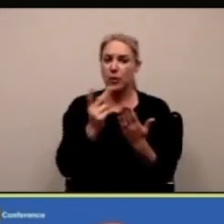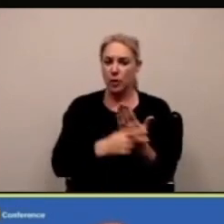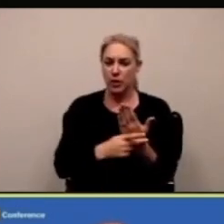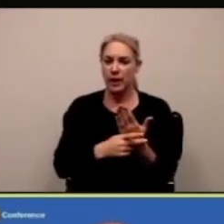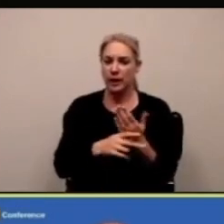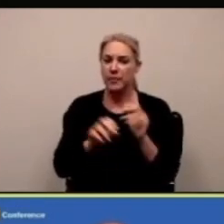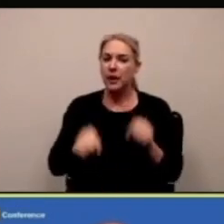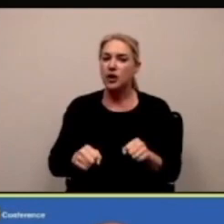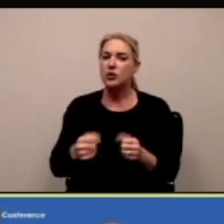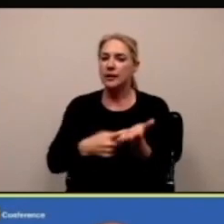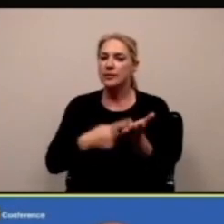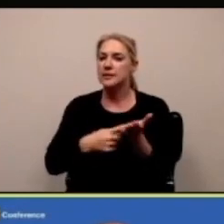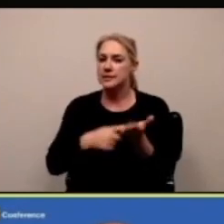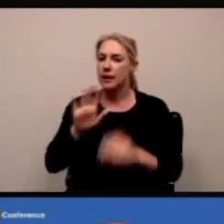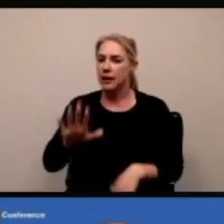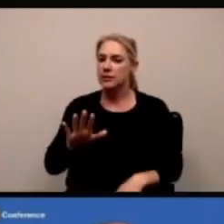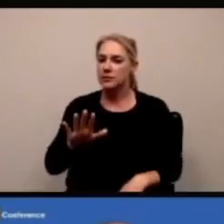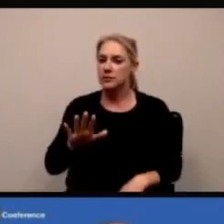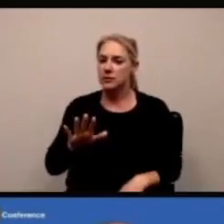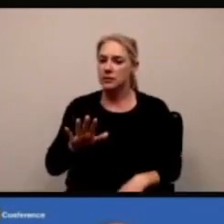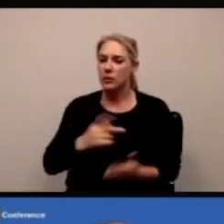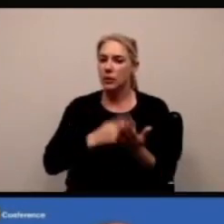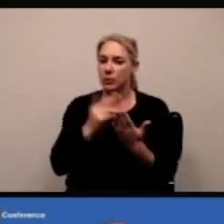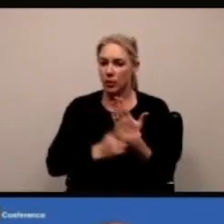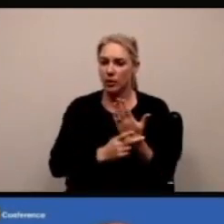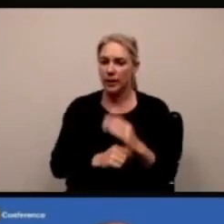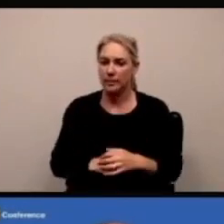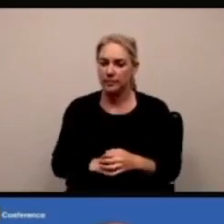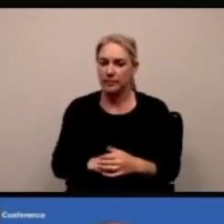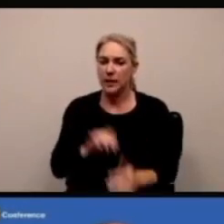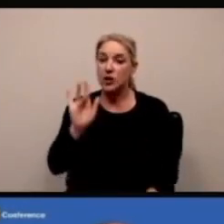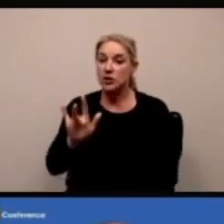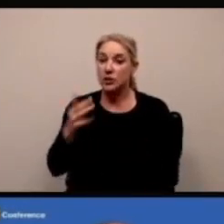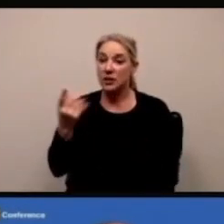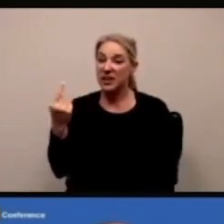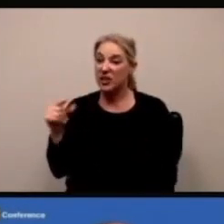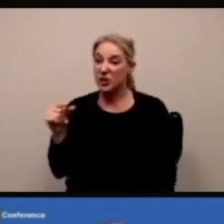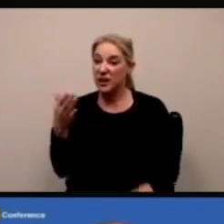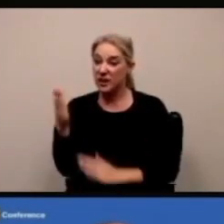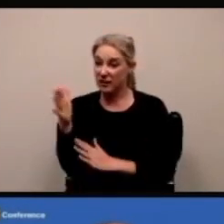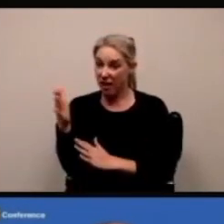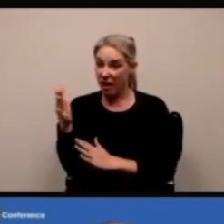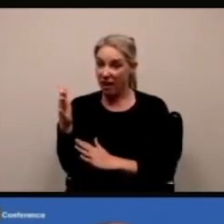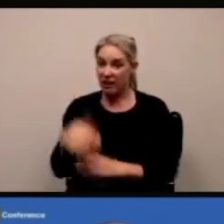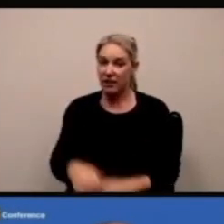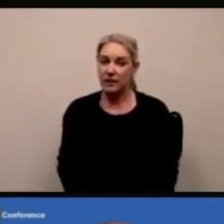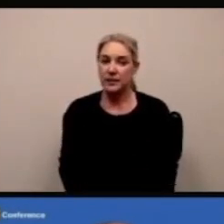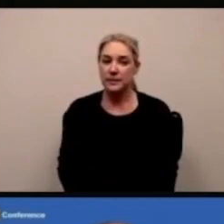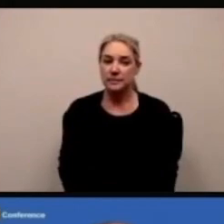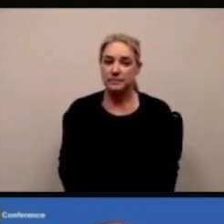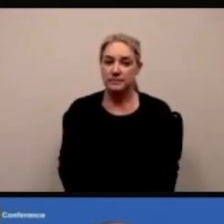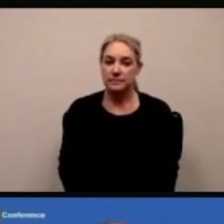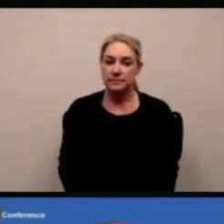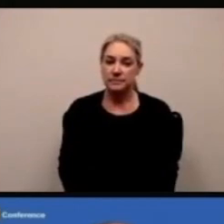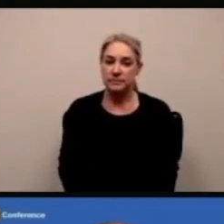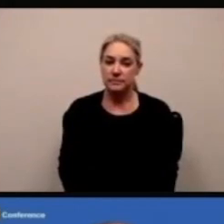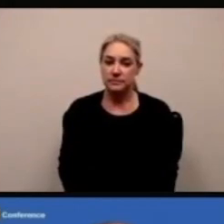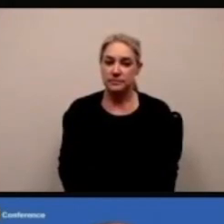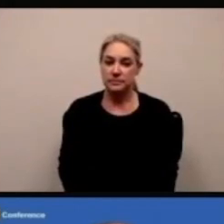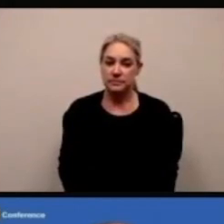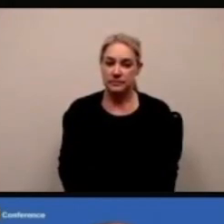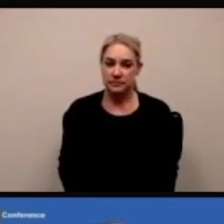Sure. So how do I start it? So just press the green flag. Okay. And it should run on the green flag, I think.